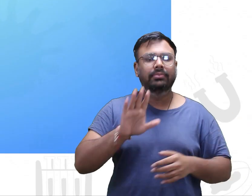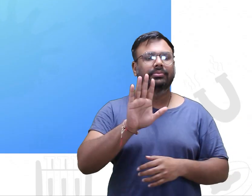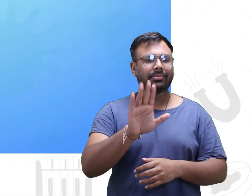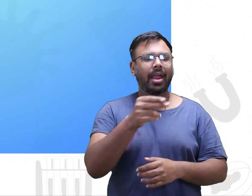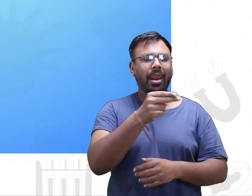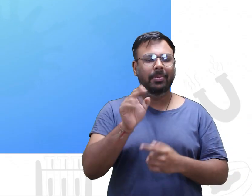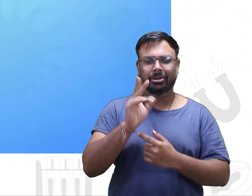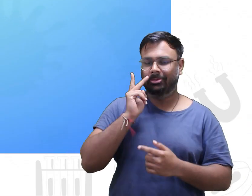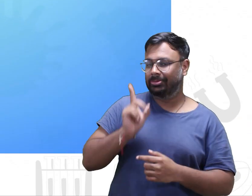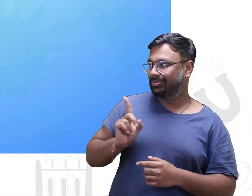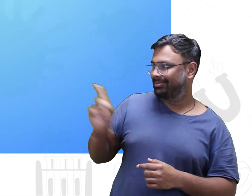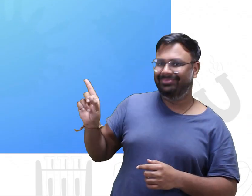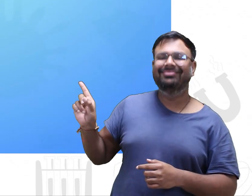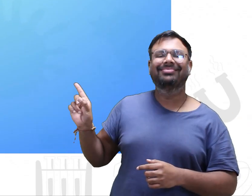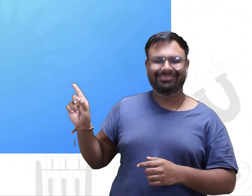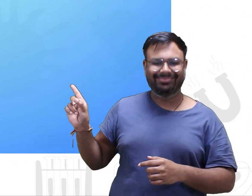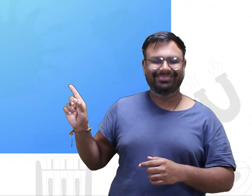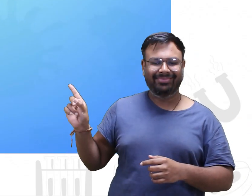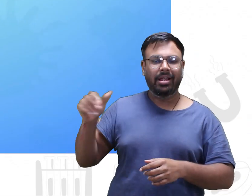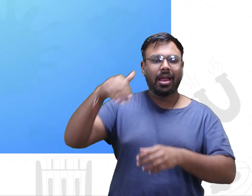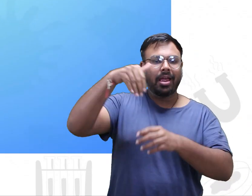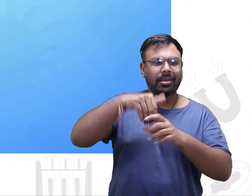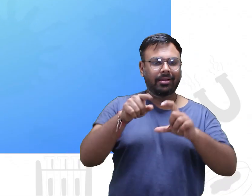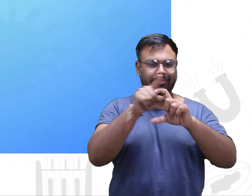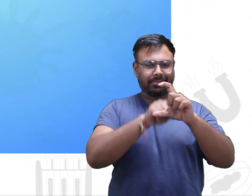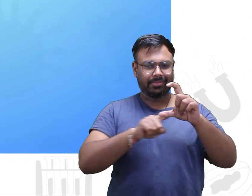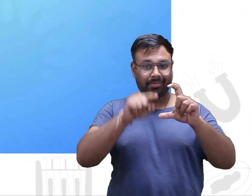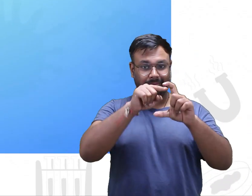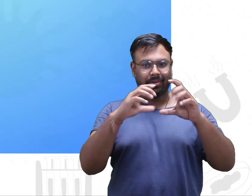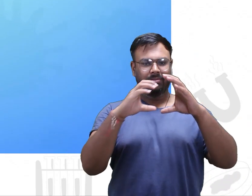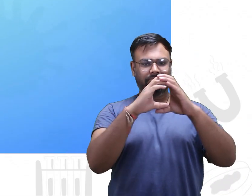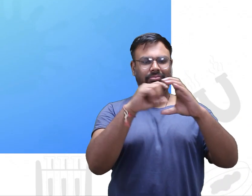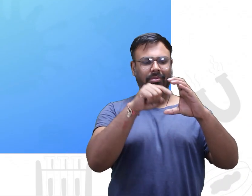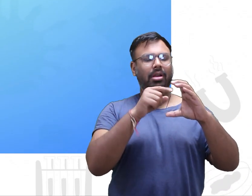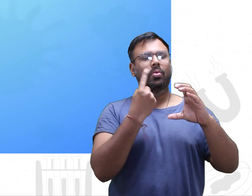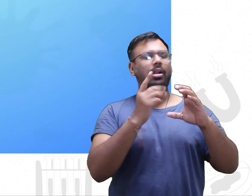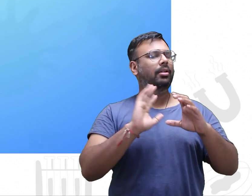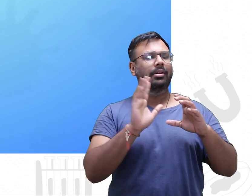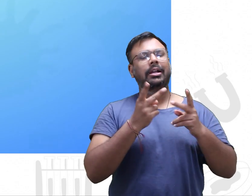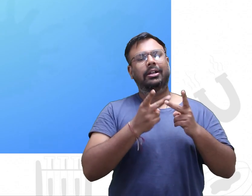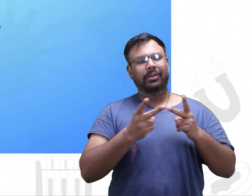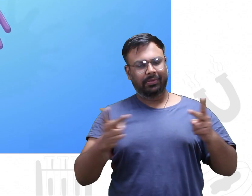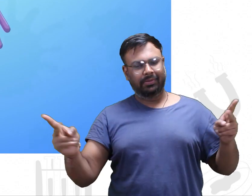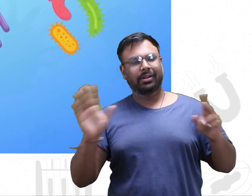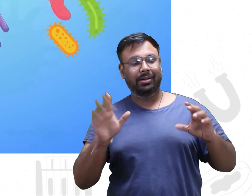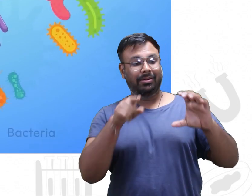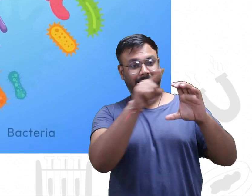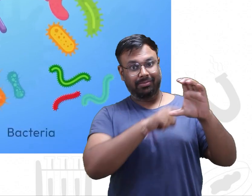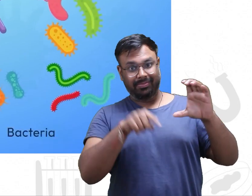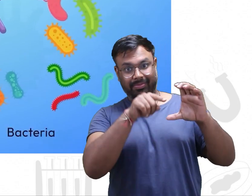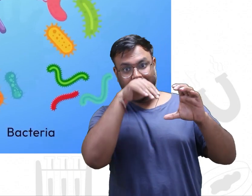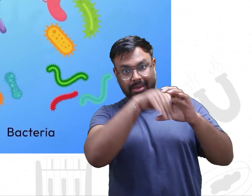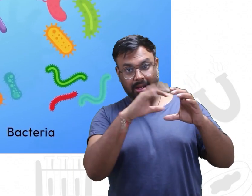And there are so many types. They could either be prokaryotic, which is basically like an ancestor. This includes categories like